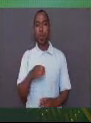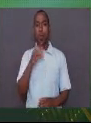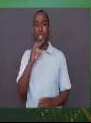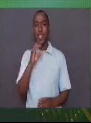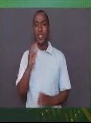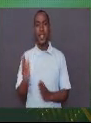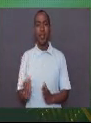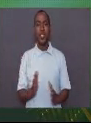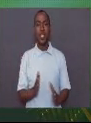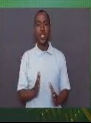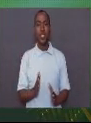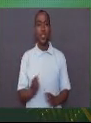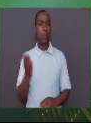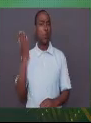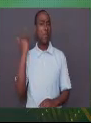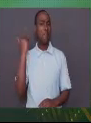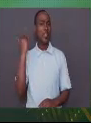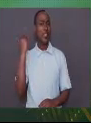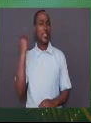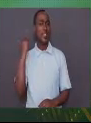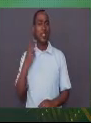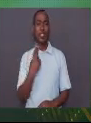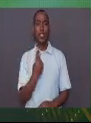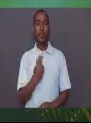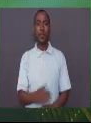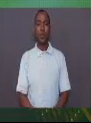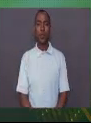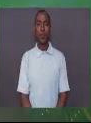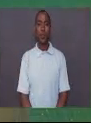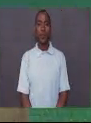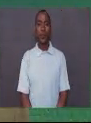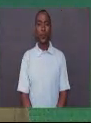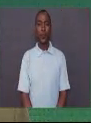back in history as can be remembered.